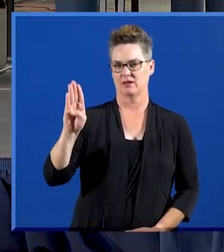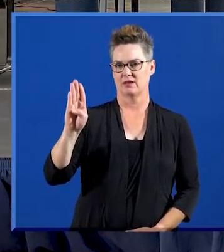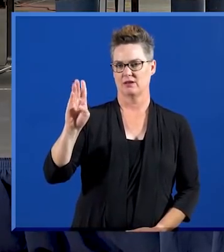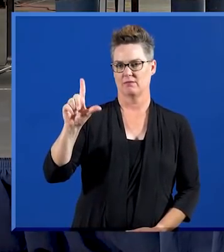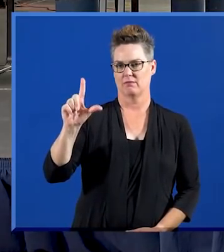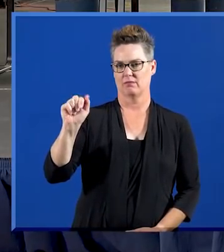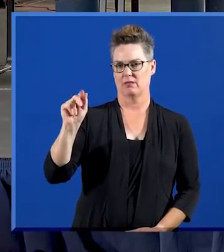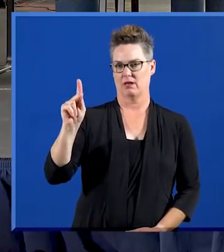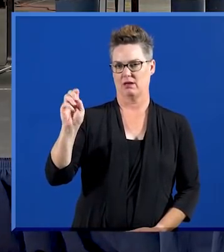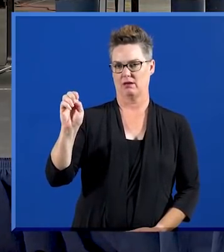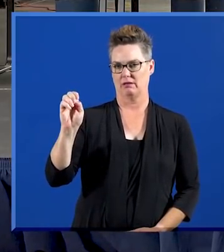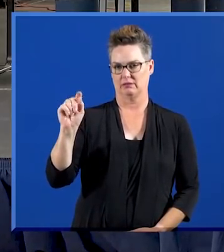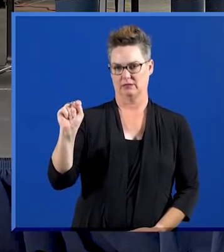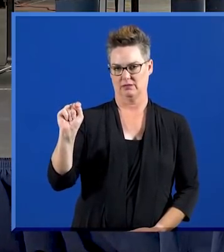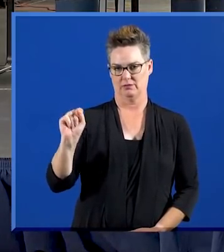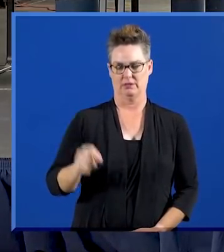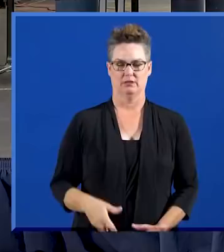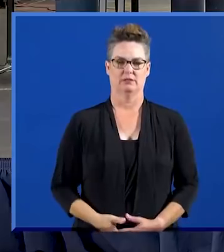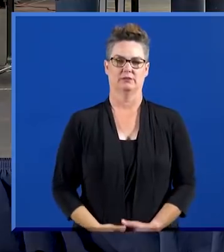Blake Terry.